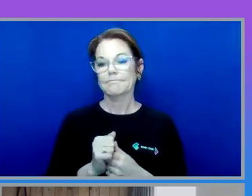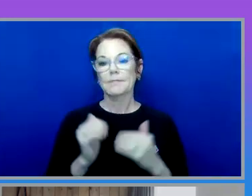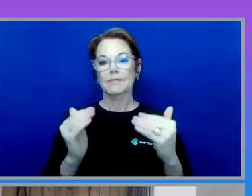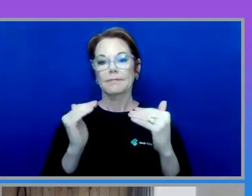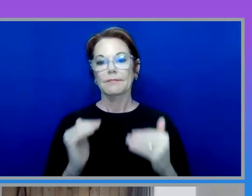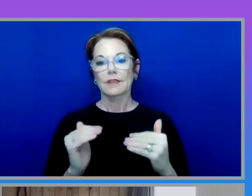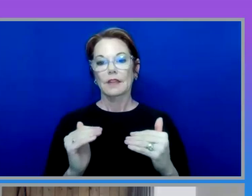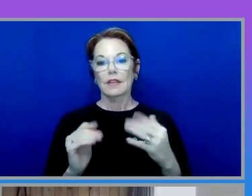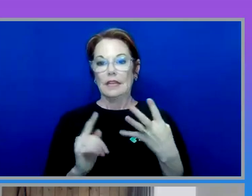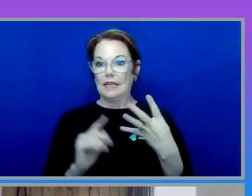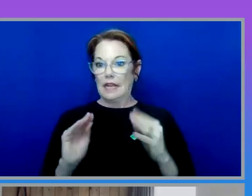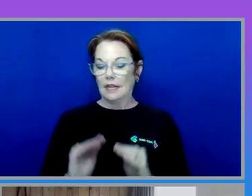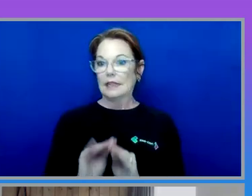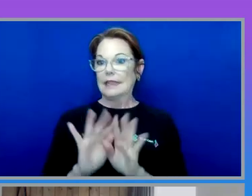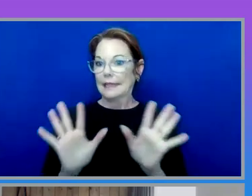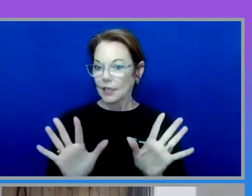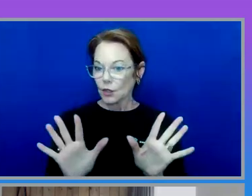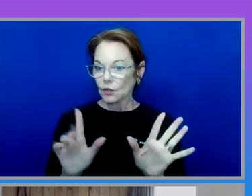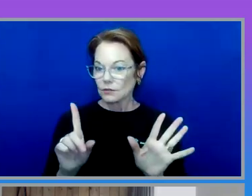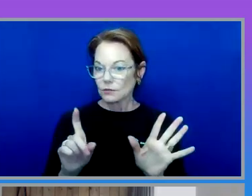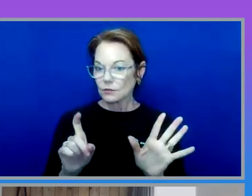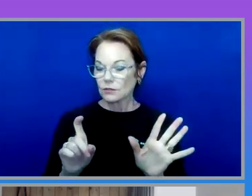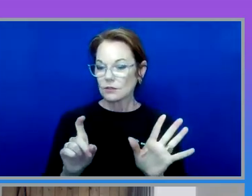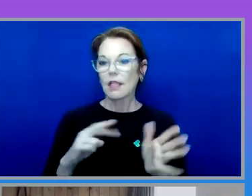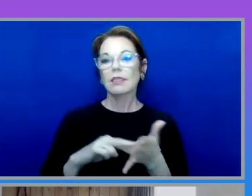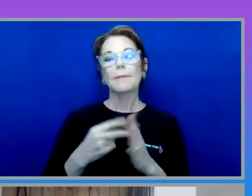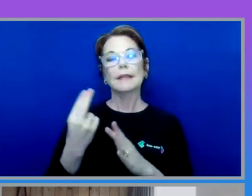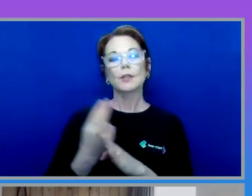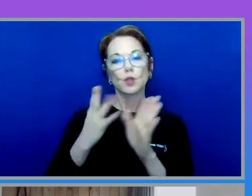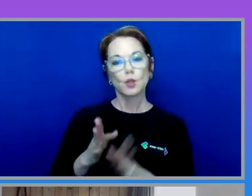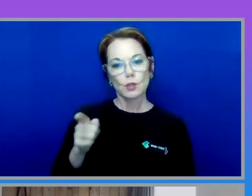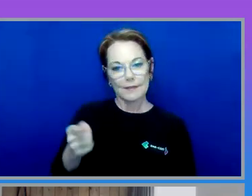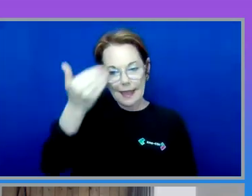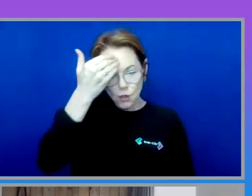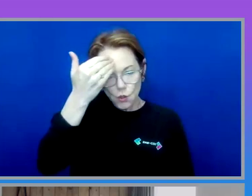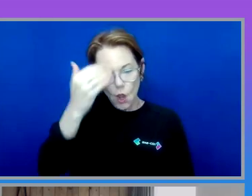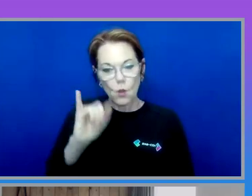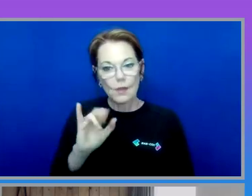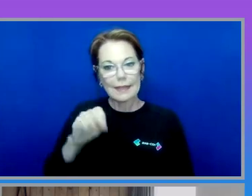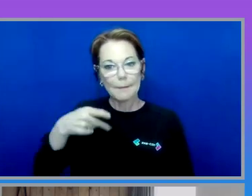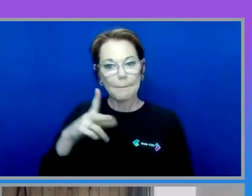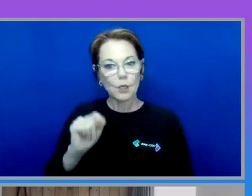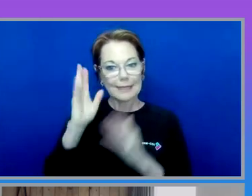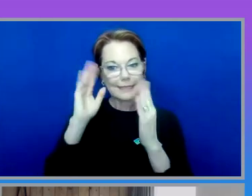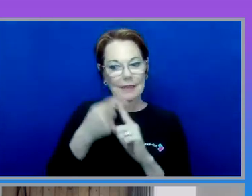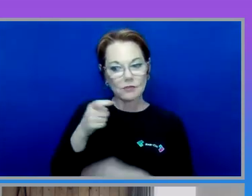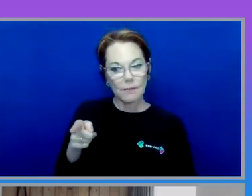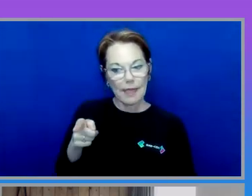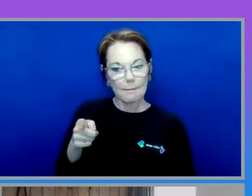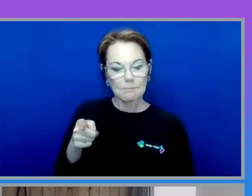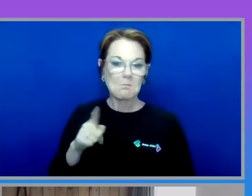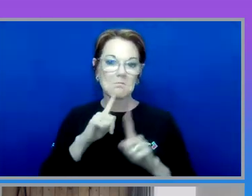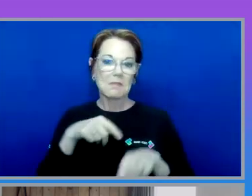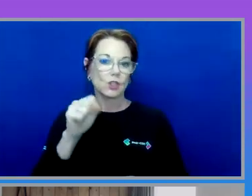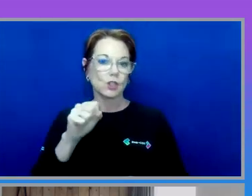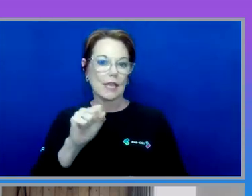Is it clear? Does the user know what the input expects from them? And I think the answer here is yes. Application